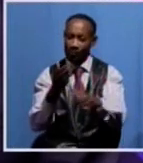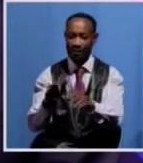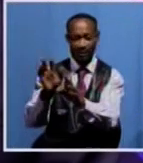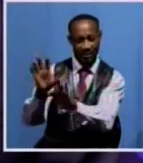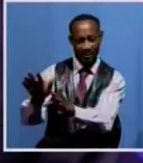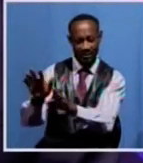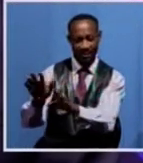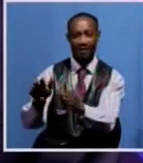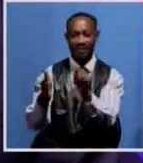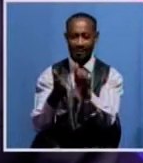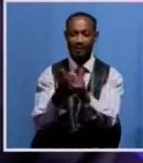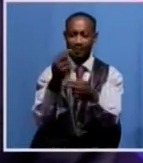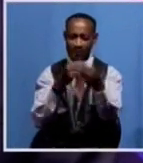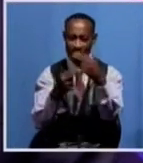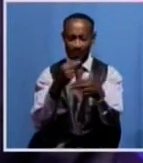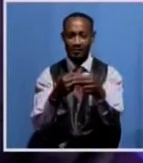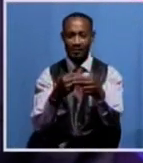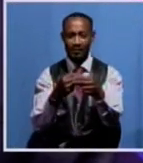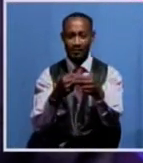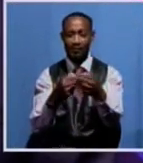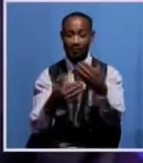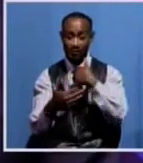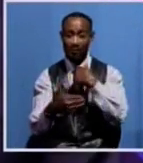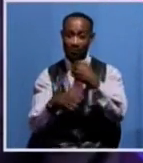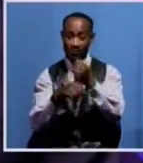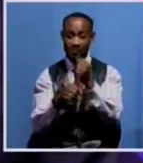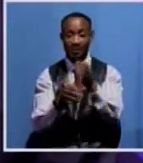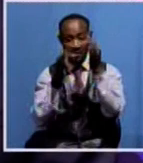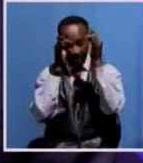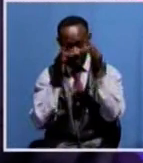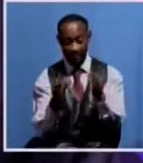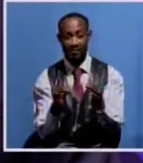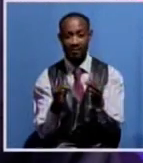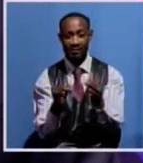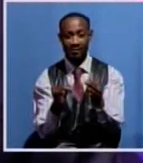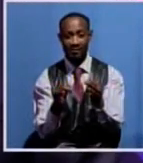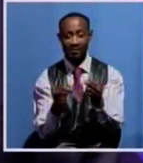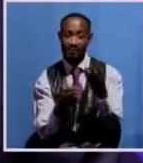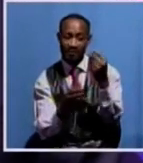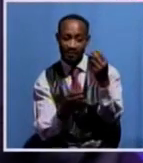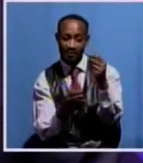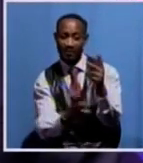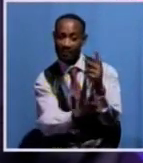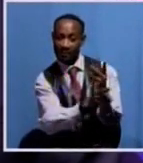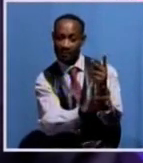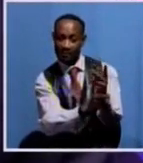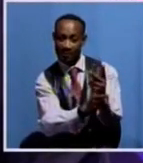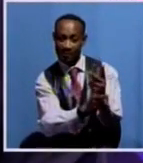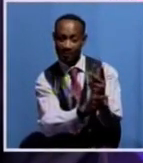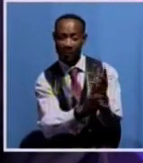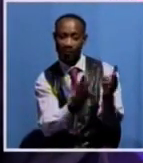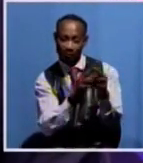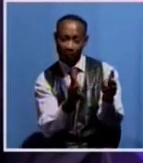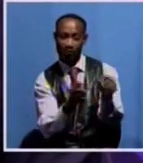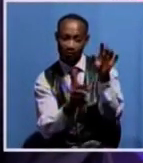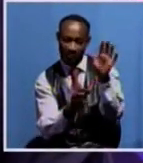called discretionary, meaning that you have to make decisions as to where you put so much as opposed to so